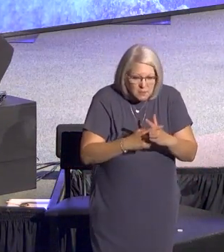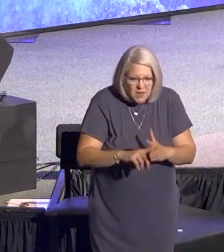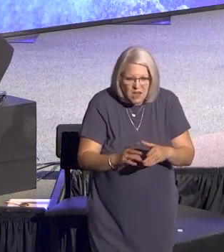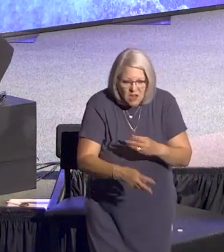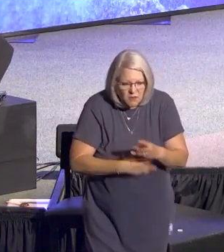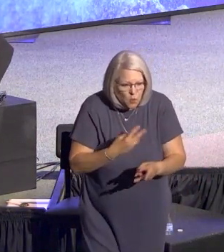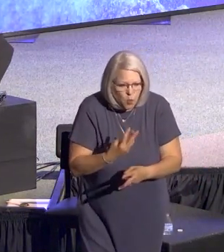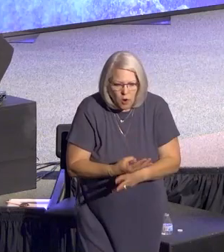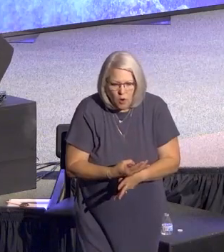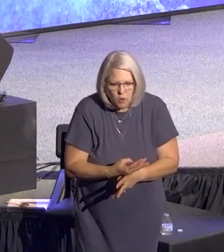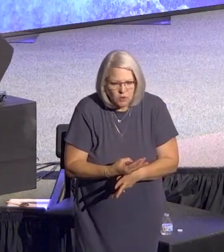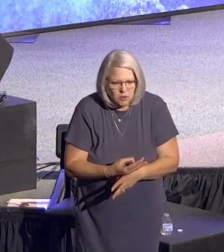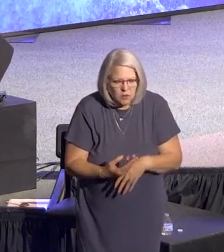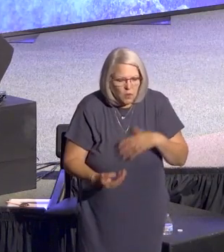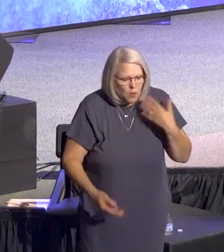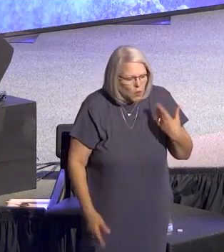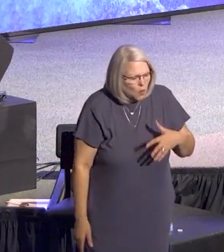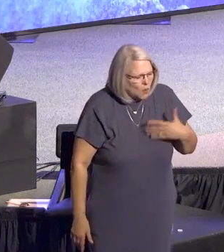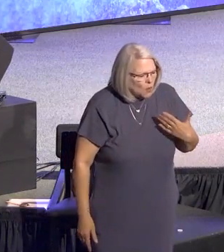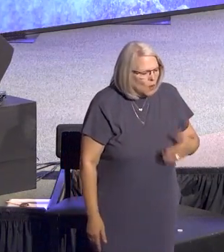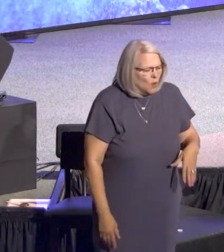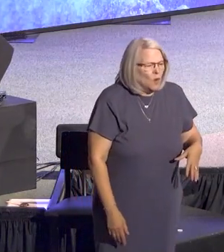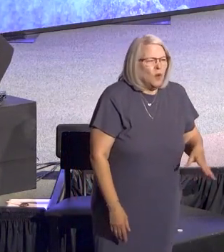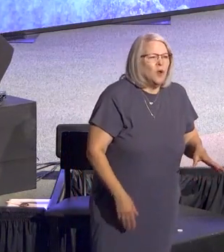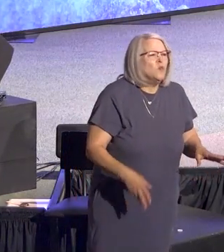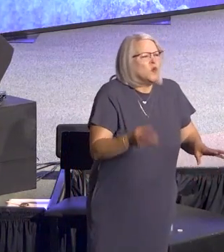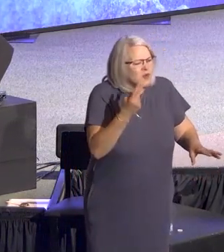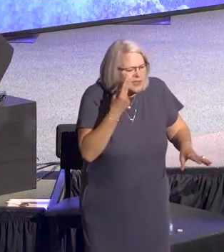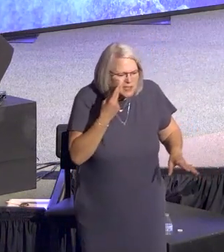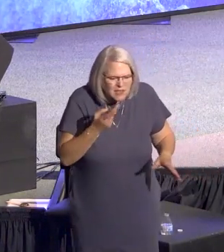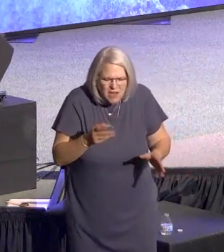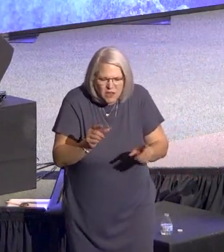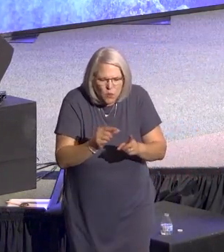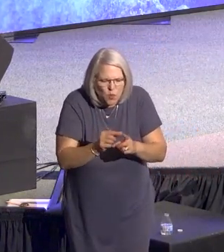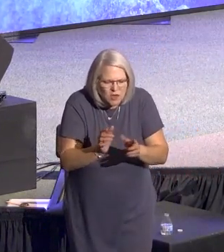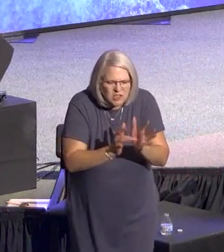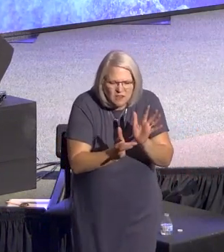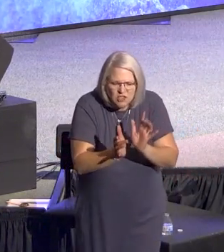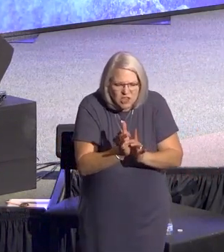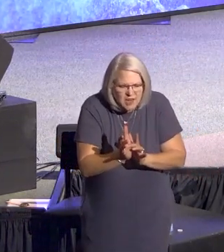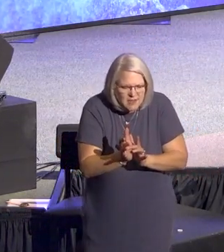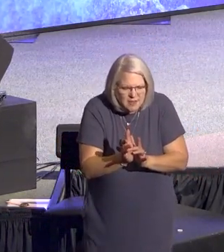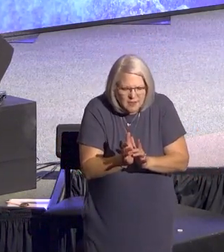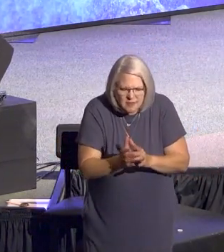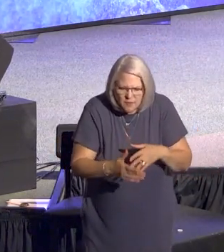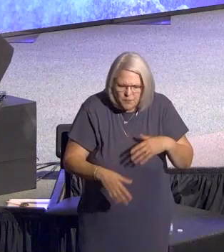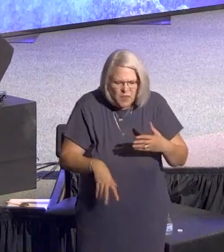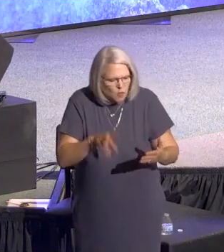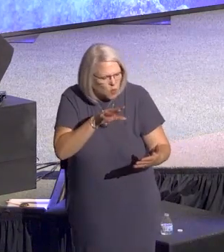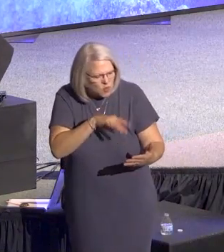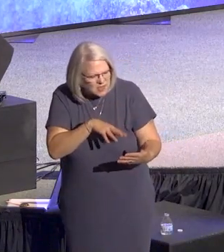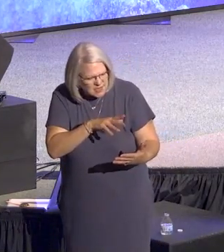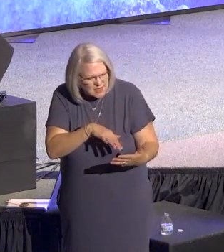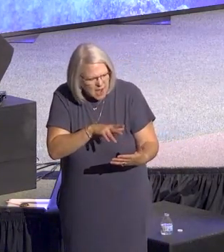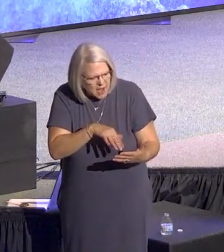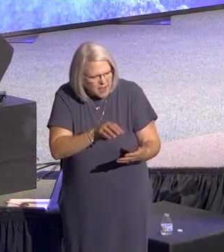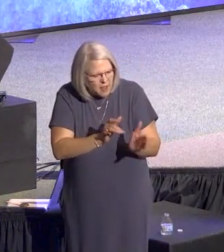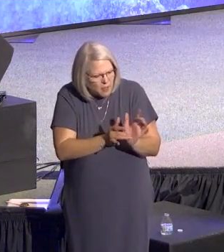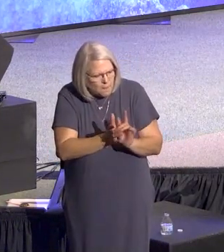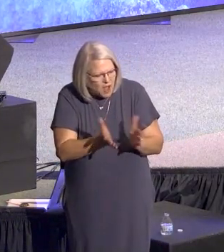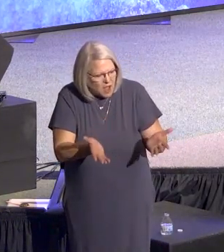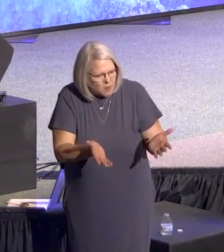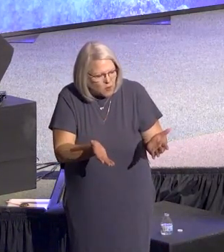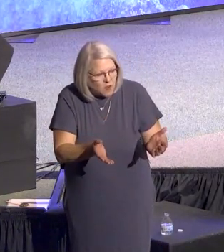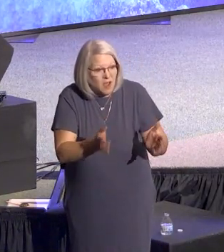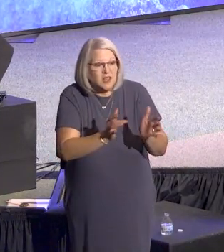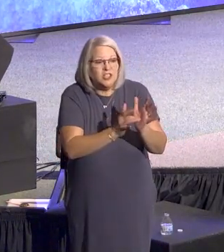as we read the New Testament, what we find is, when we look at the words of Jesus, in the translations I study of the Bible, Jesus never